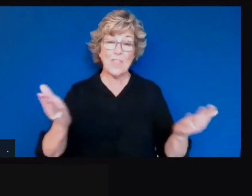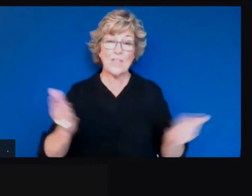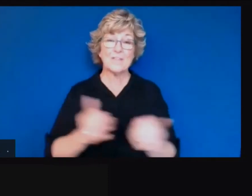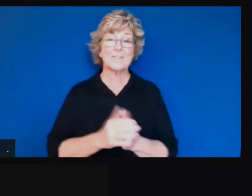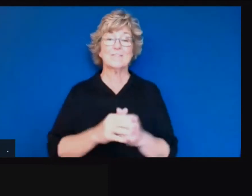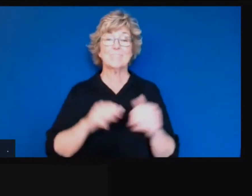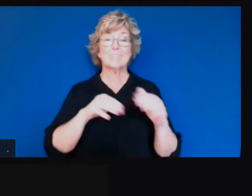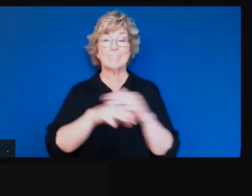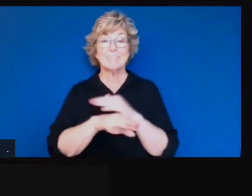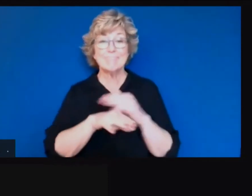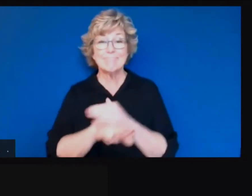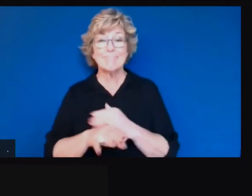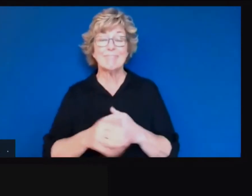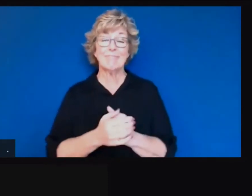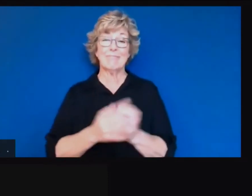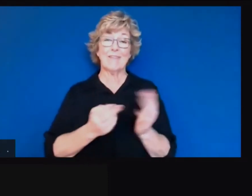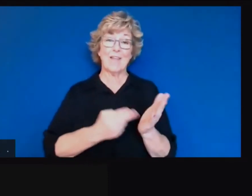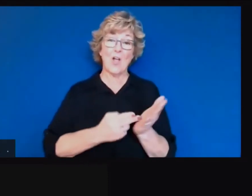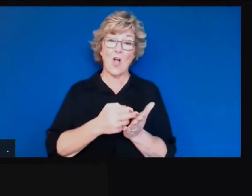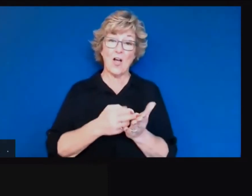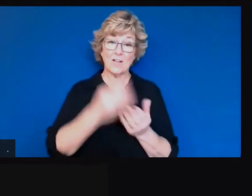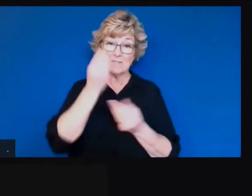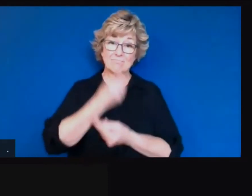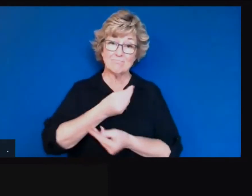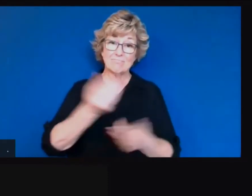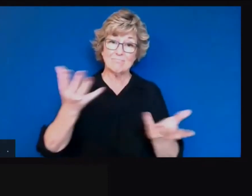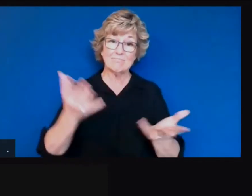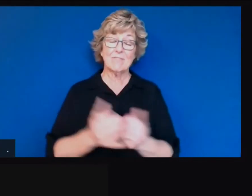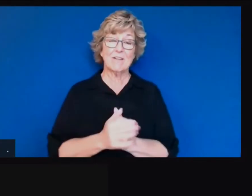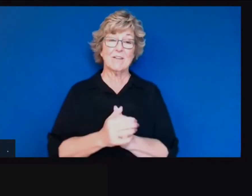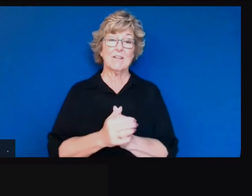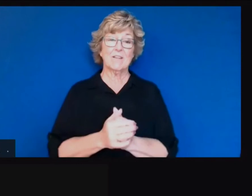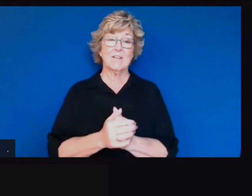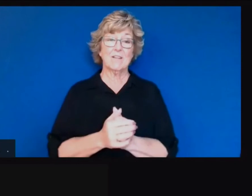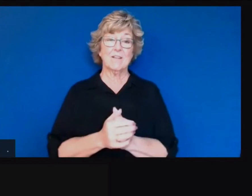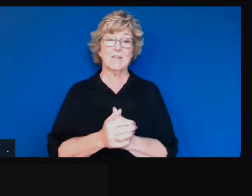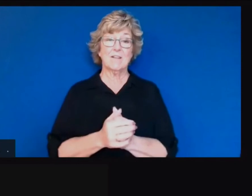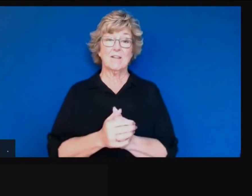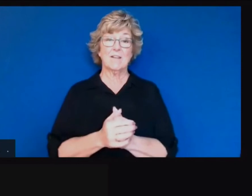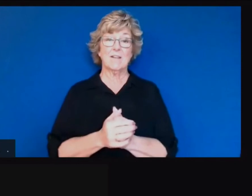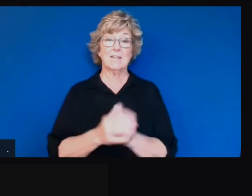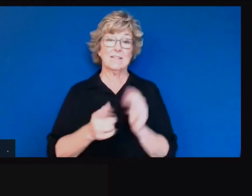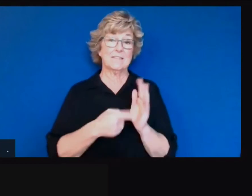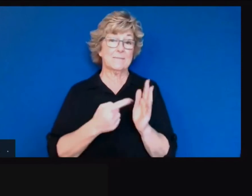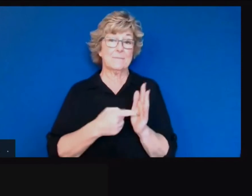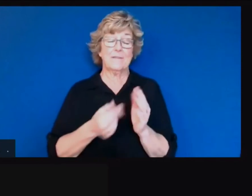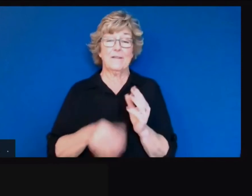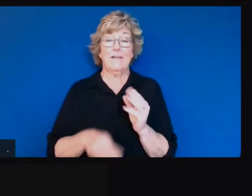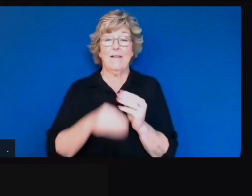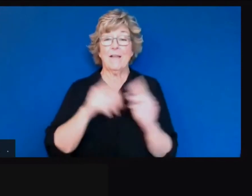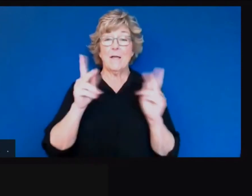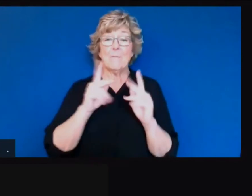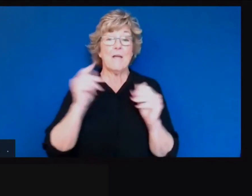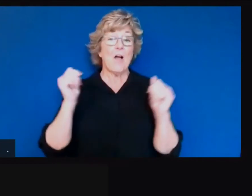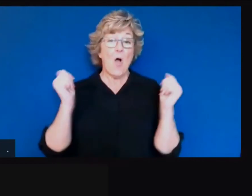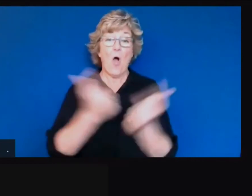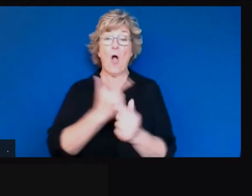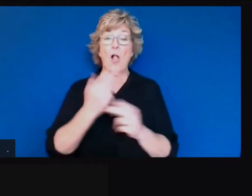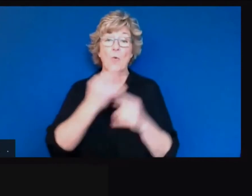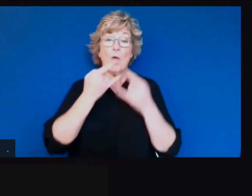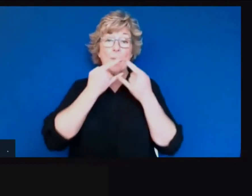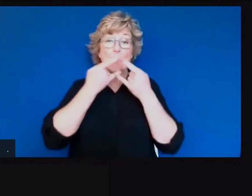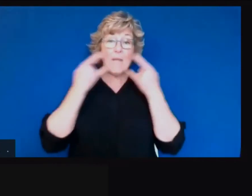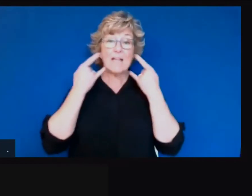to you, trying to be transparent to you. And in some cases, there are a few extra people in the room, but everybody wearing masks up